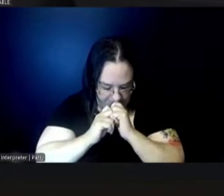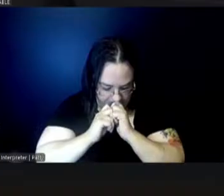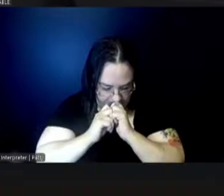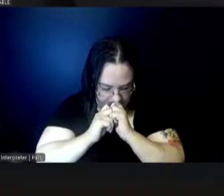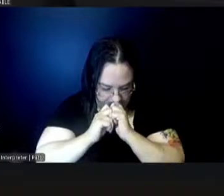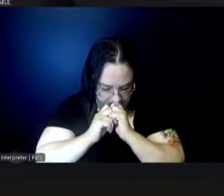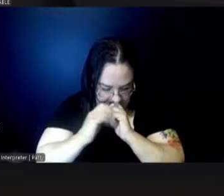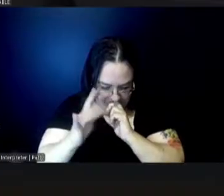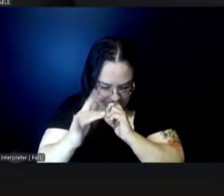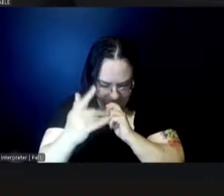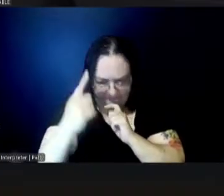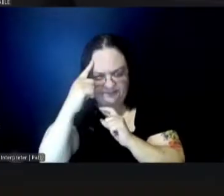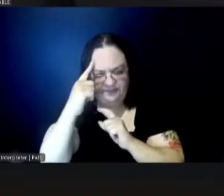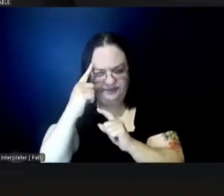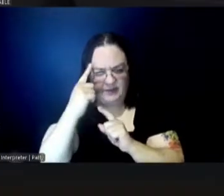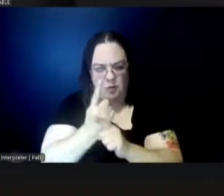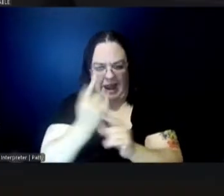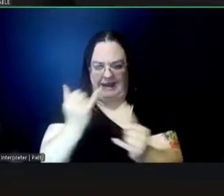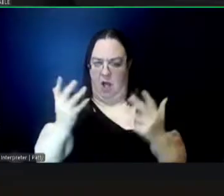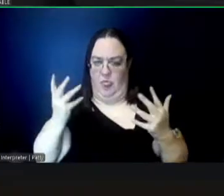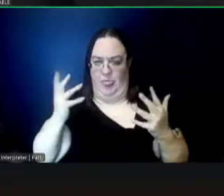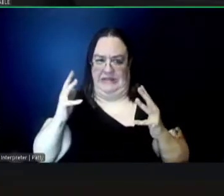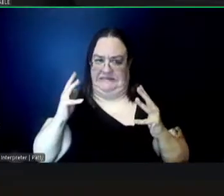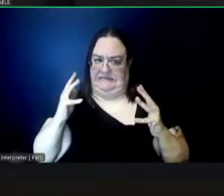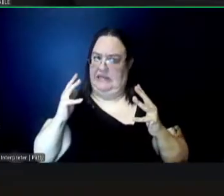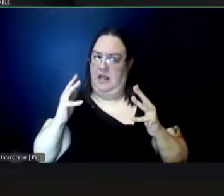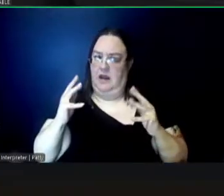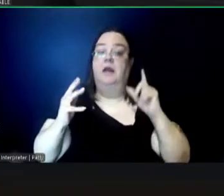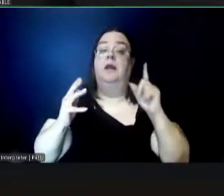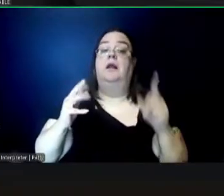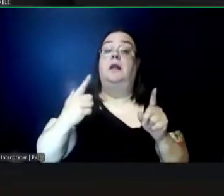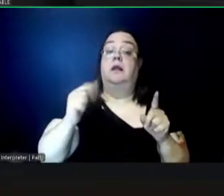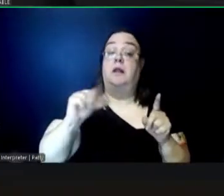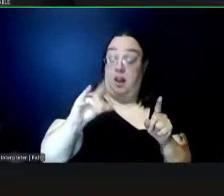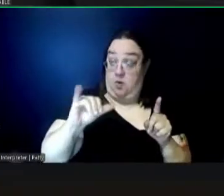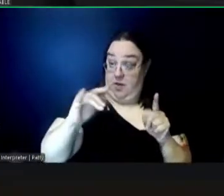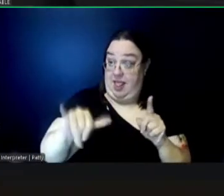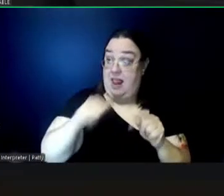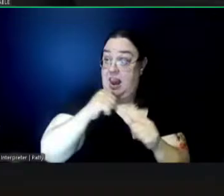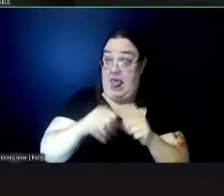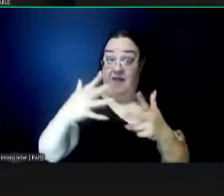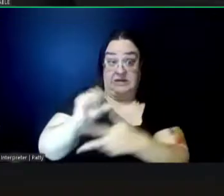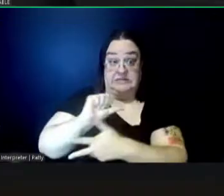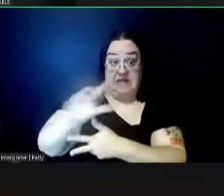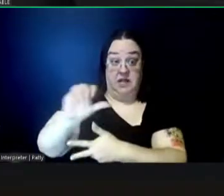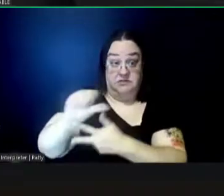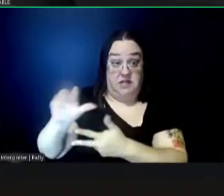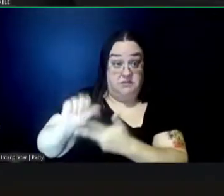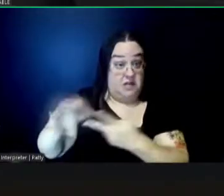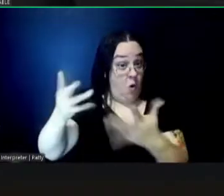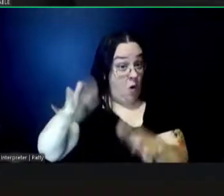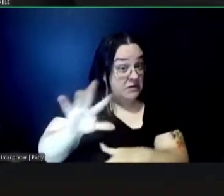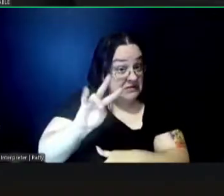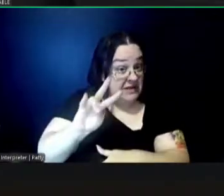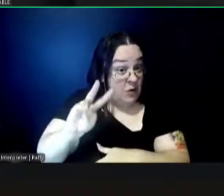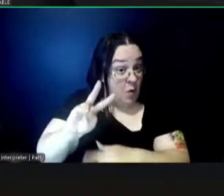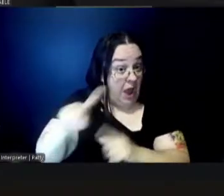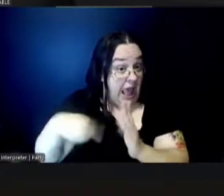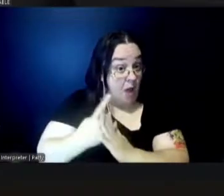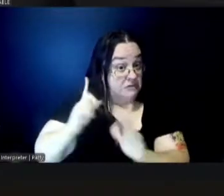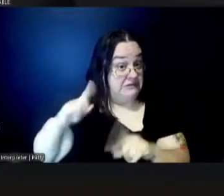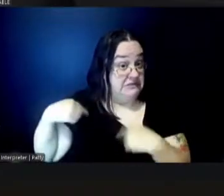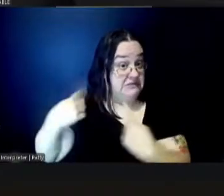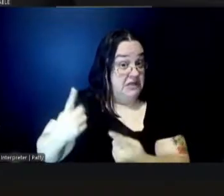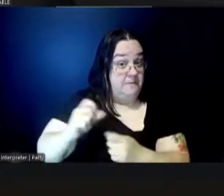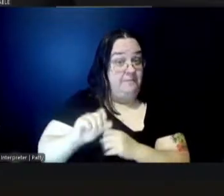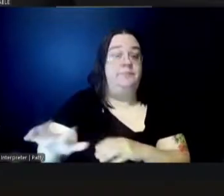I believe that's it right now. And we've sent the letters out to them. Has it been 72 hours since we've sent those